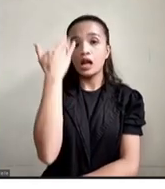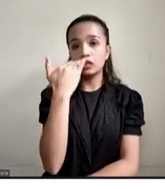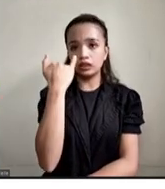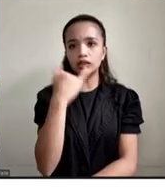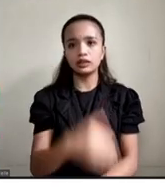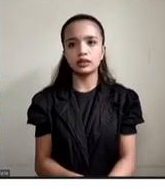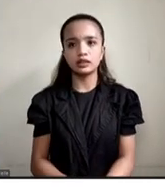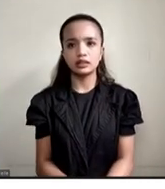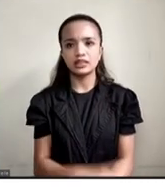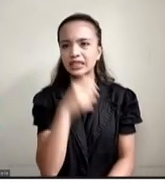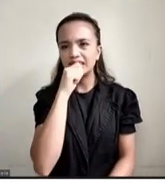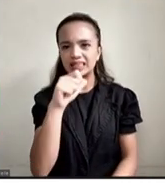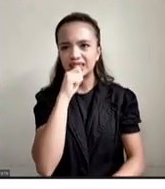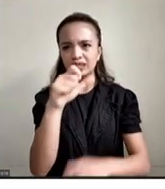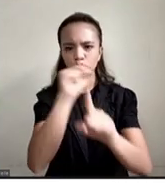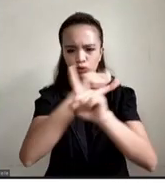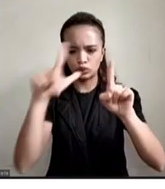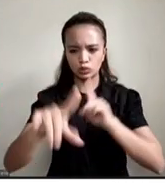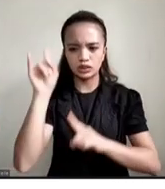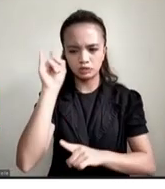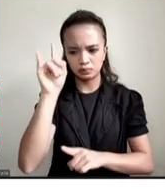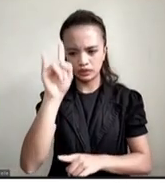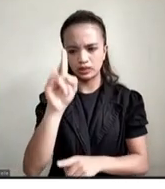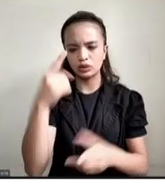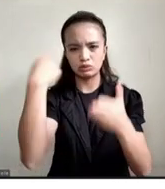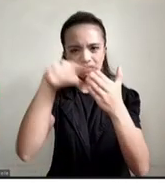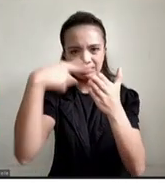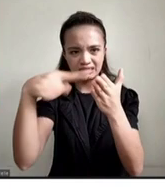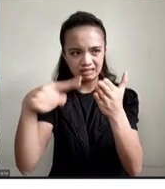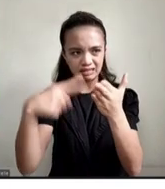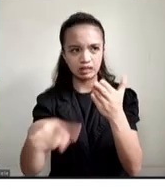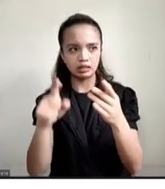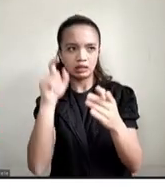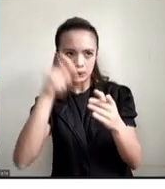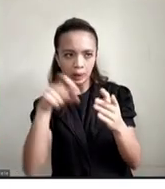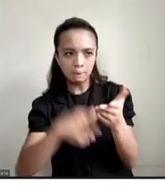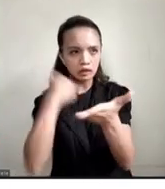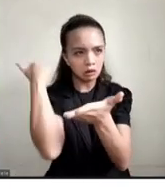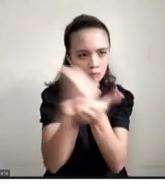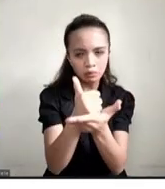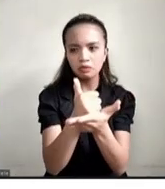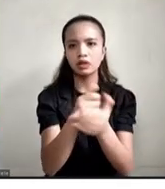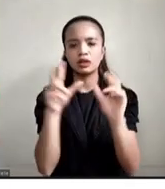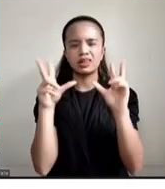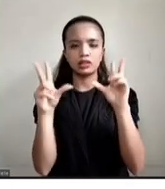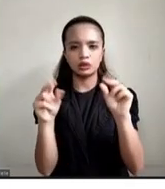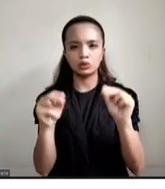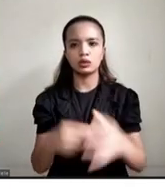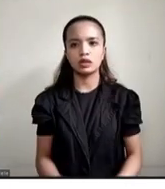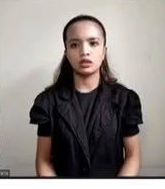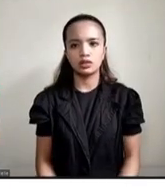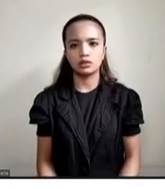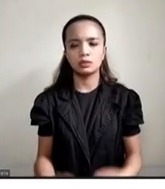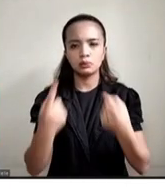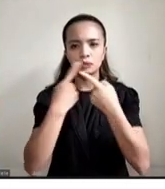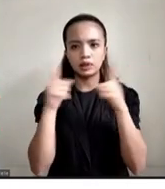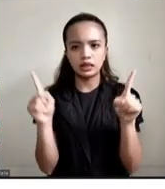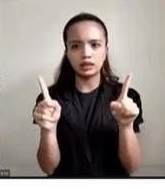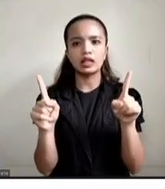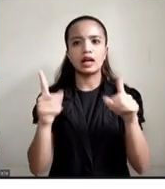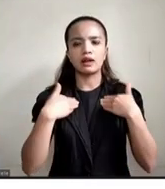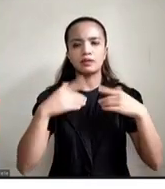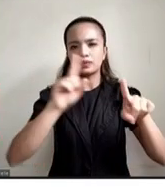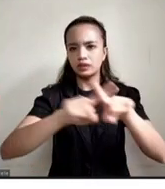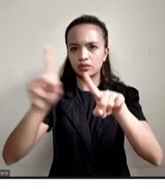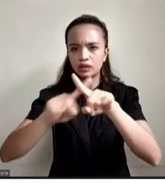hindi naman social media yung validation, di ba? Yung kids namin, they're different now. It's a different world